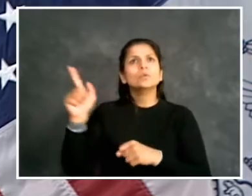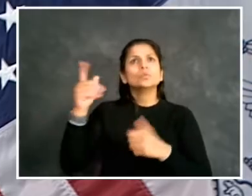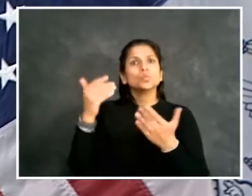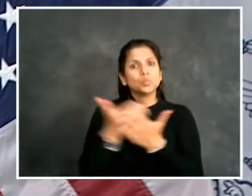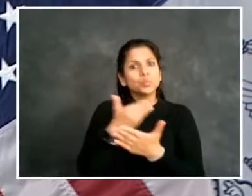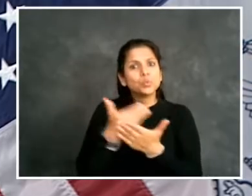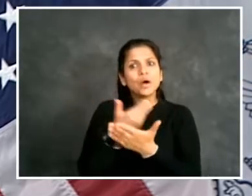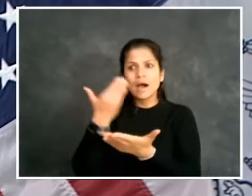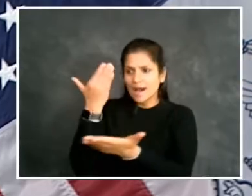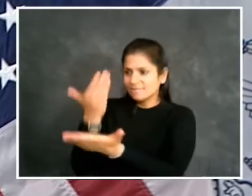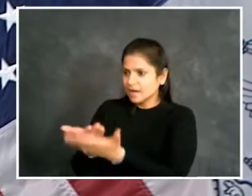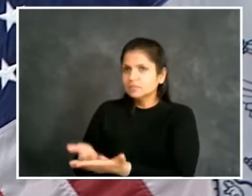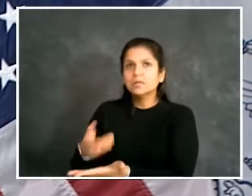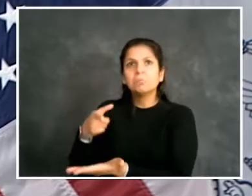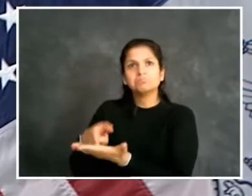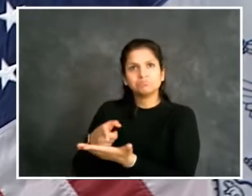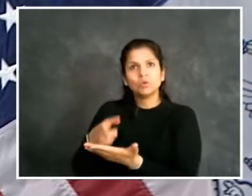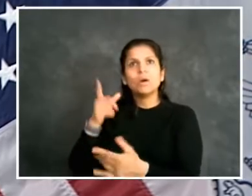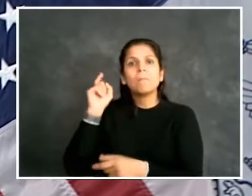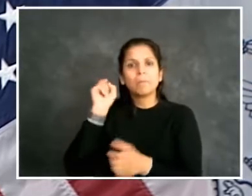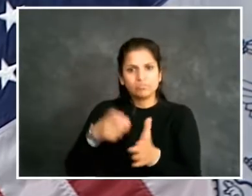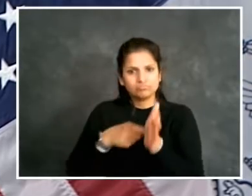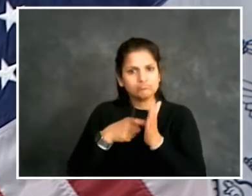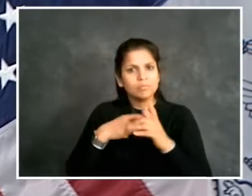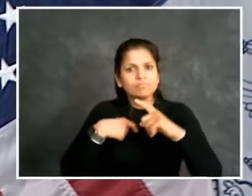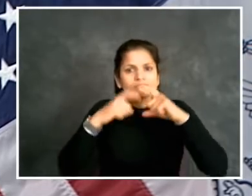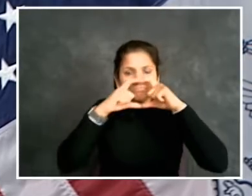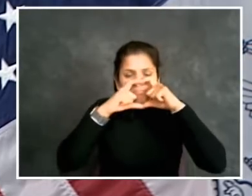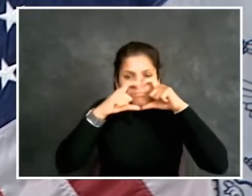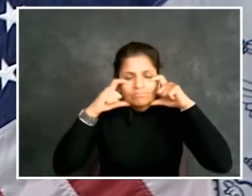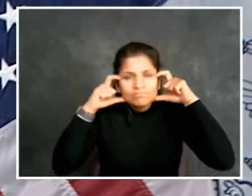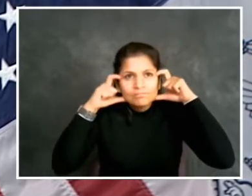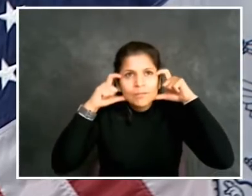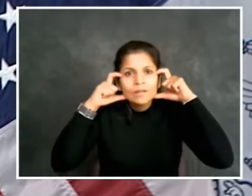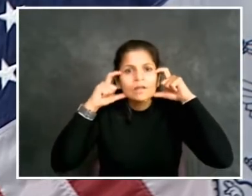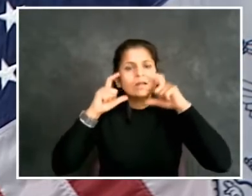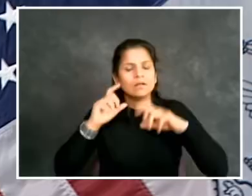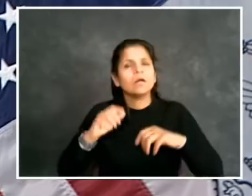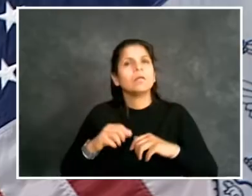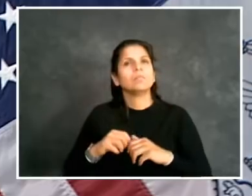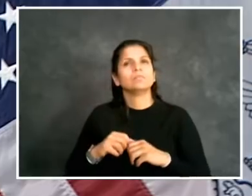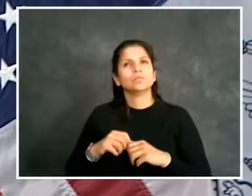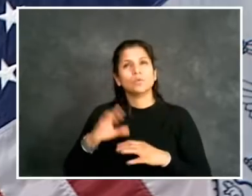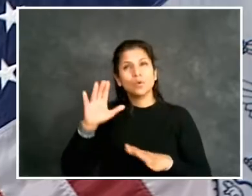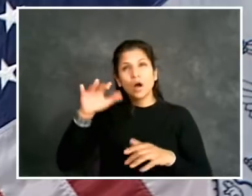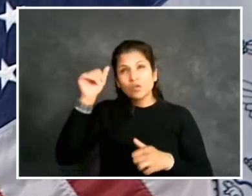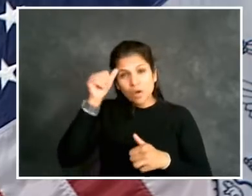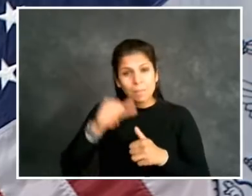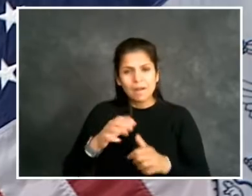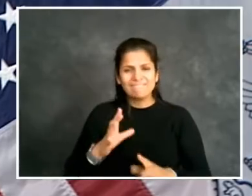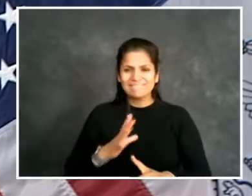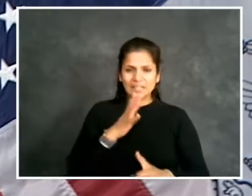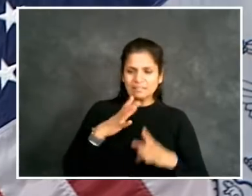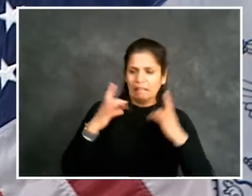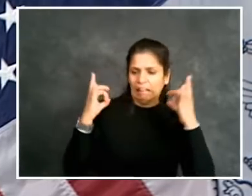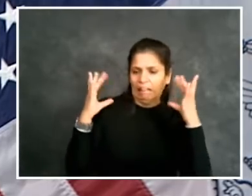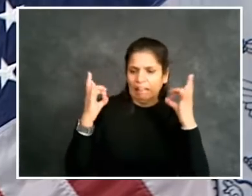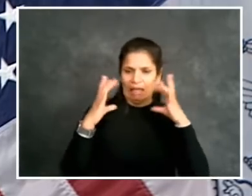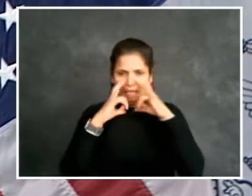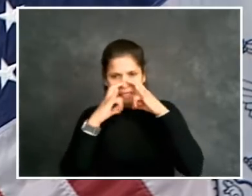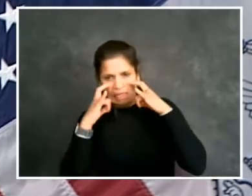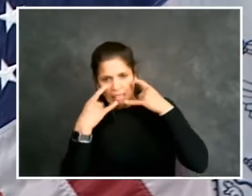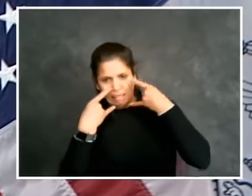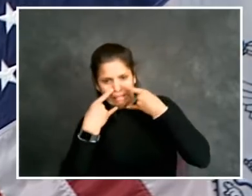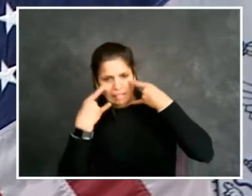doesn't mean anything elaborate, and that doesn't mean the kind of fancy masks that the medical personnel used. This was literally something as simple as